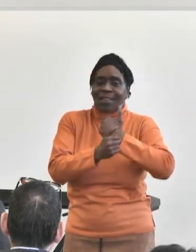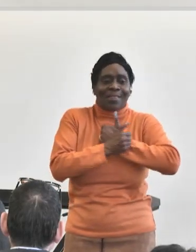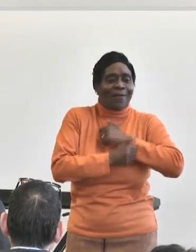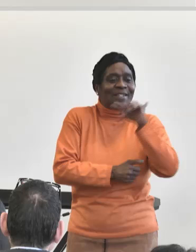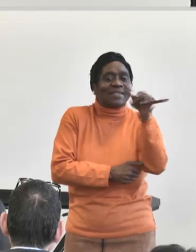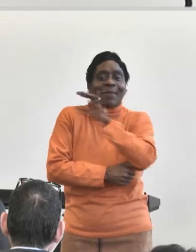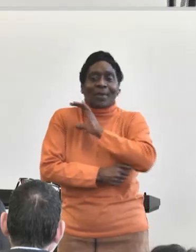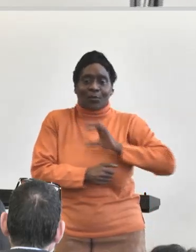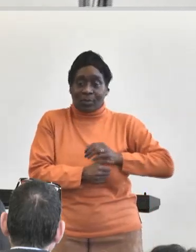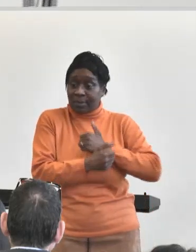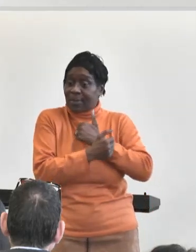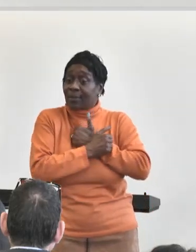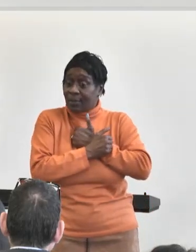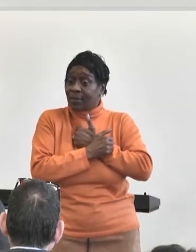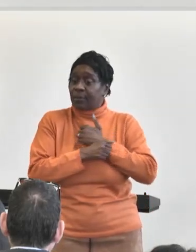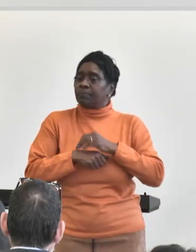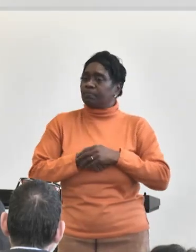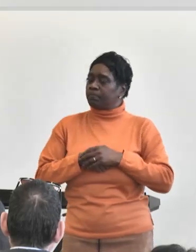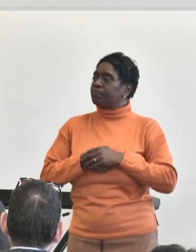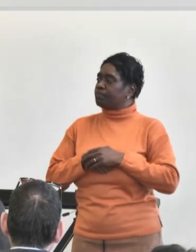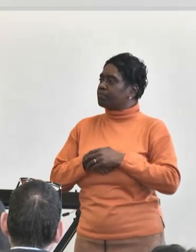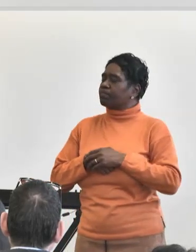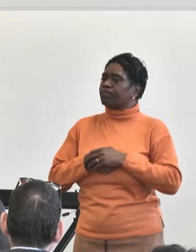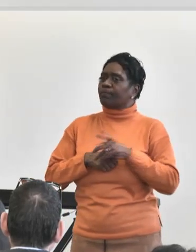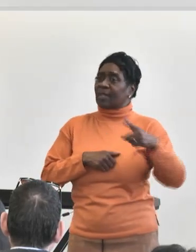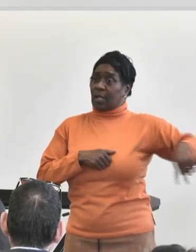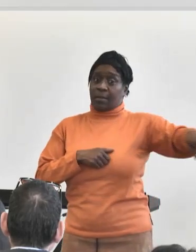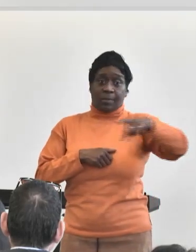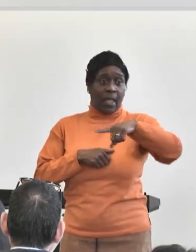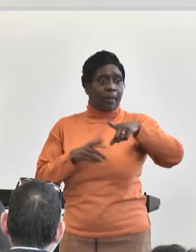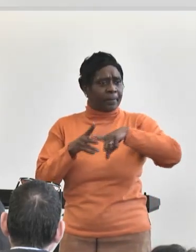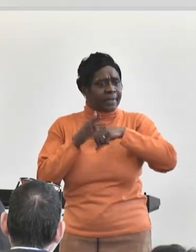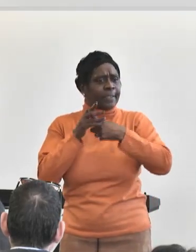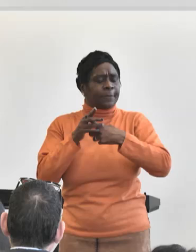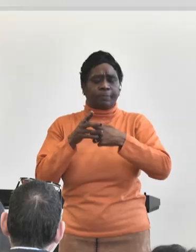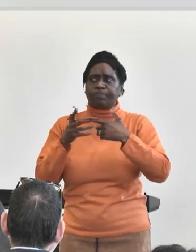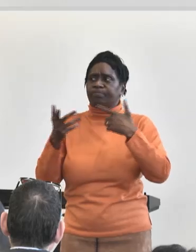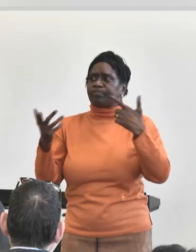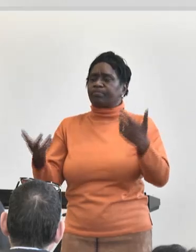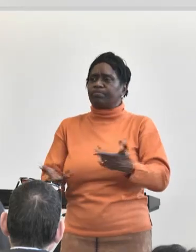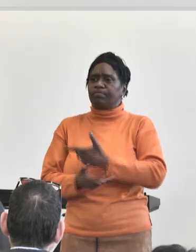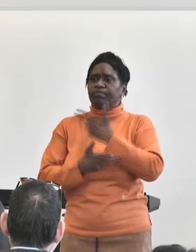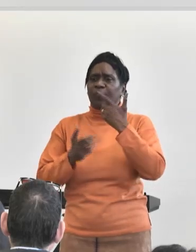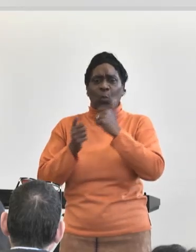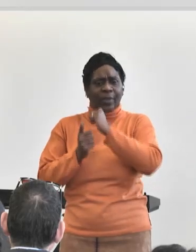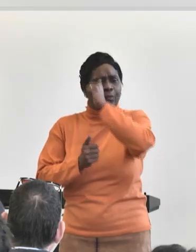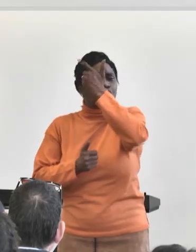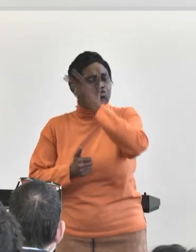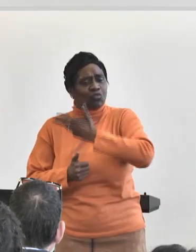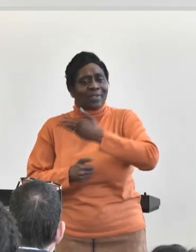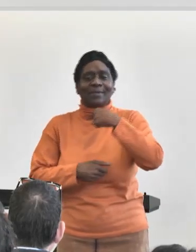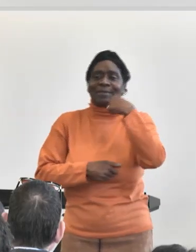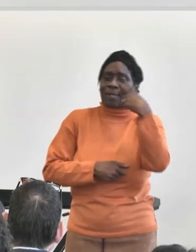Christ loves. Empezaron a amar como Dios, como Jesús amó. And they began to, with grace,